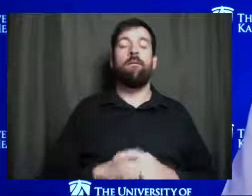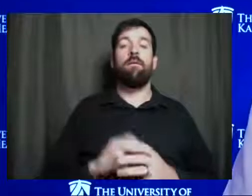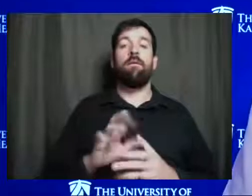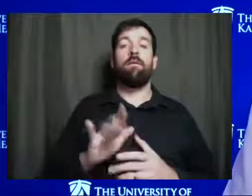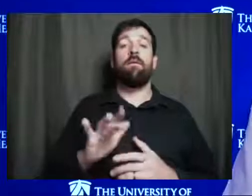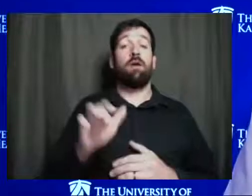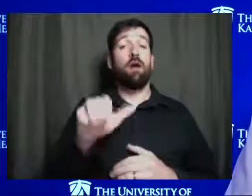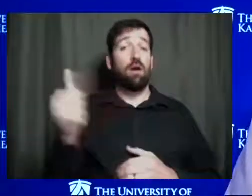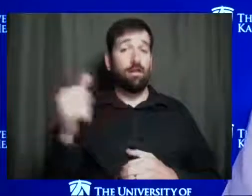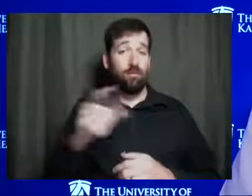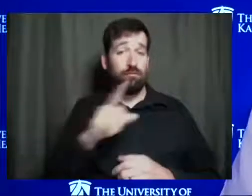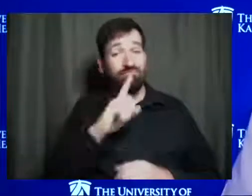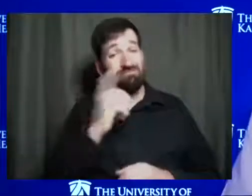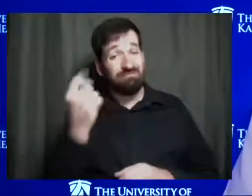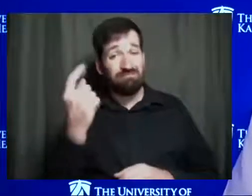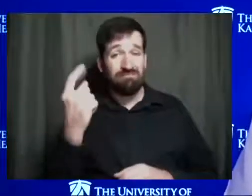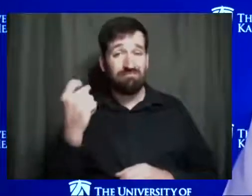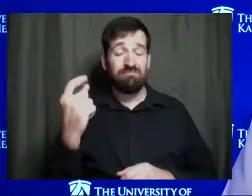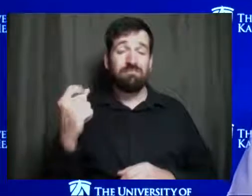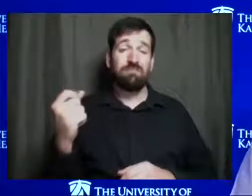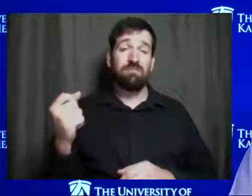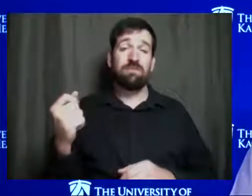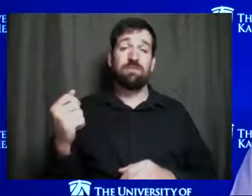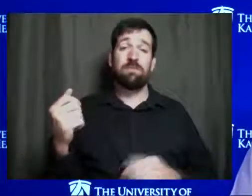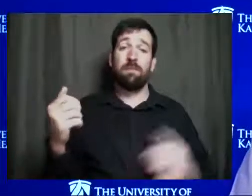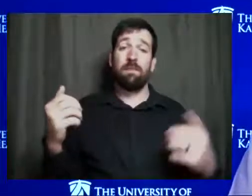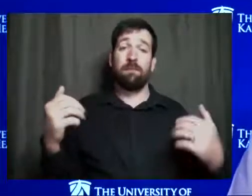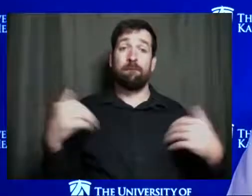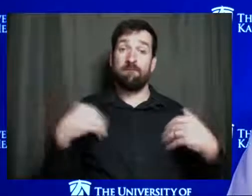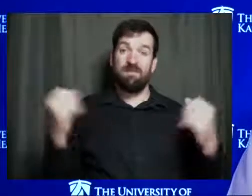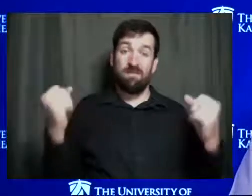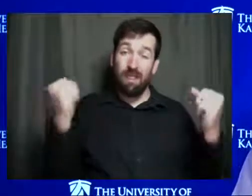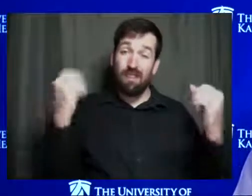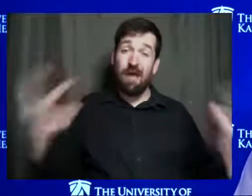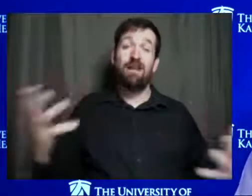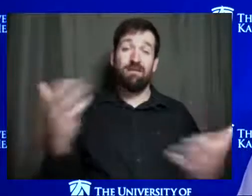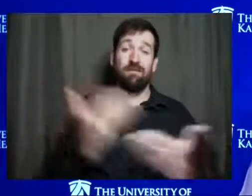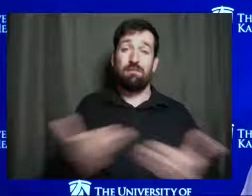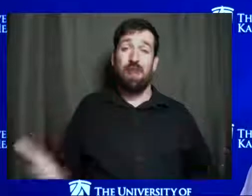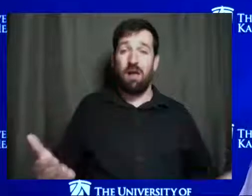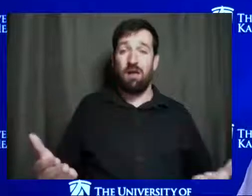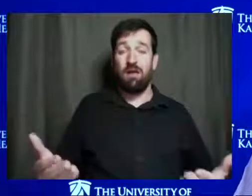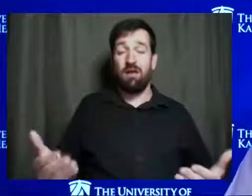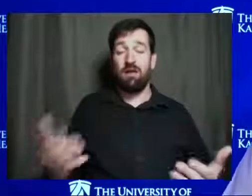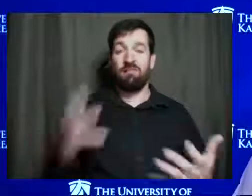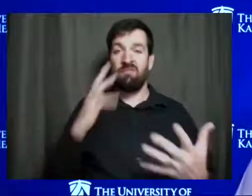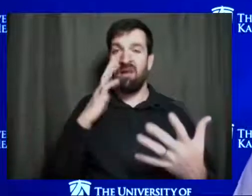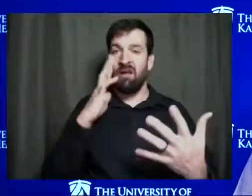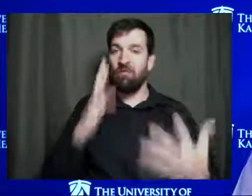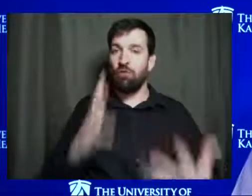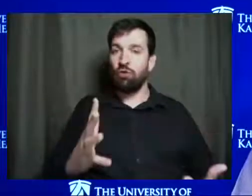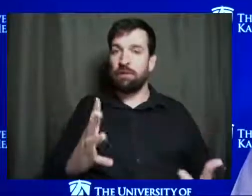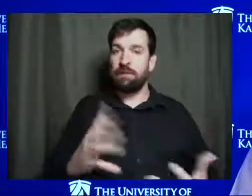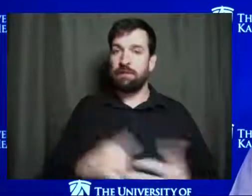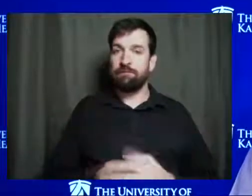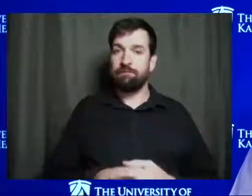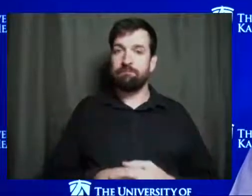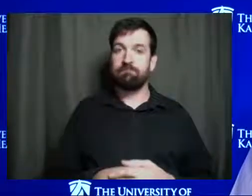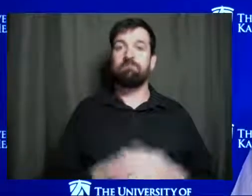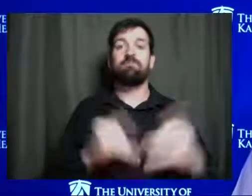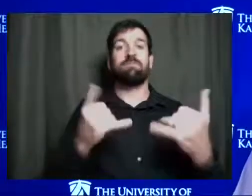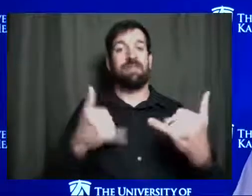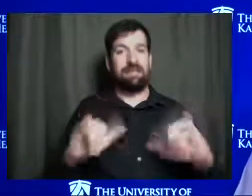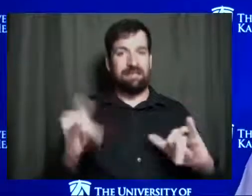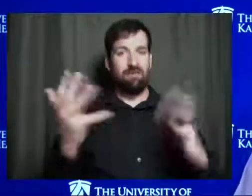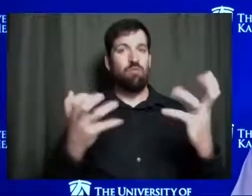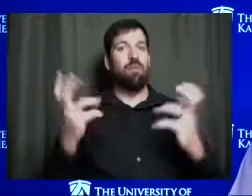reality is that we have a glut of supply of vaccine in the United States, unfortunately. We would still like people to go get their first